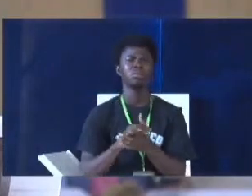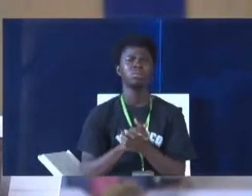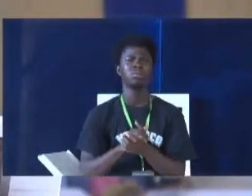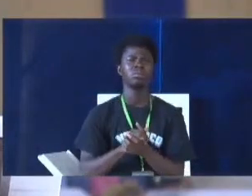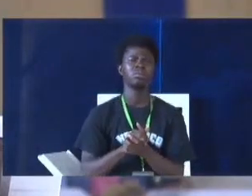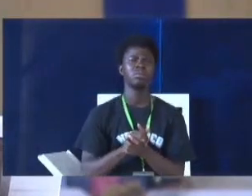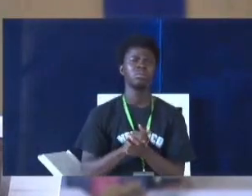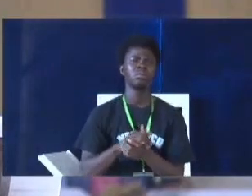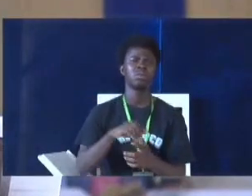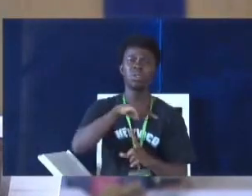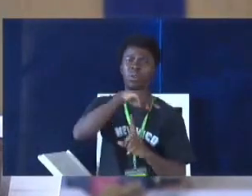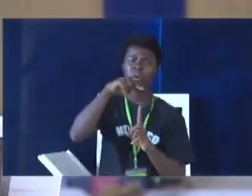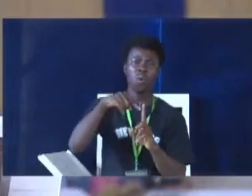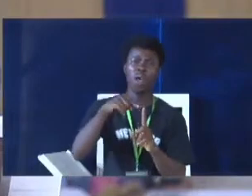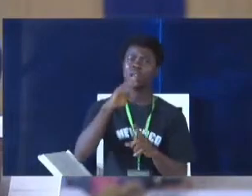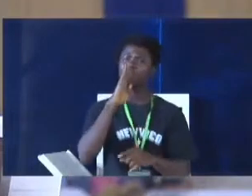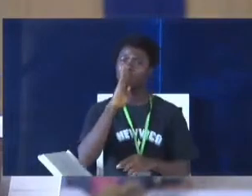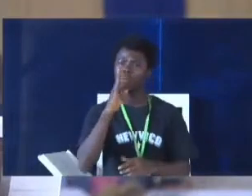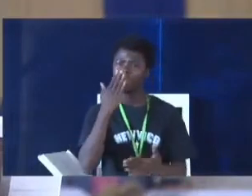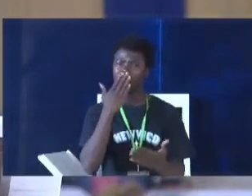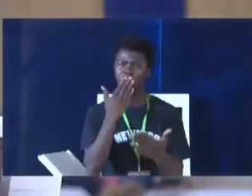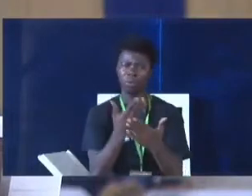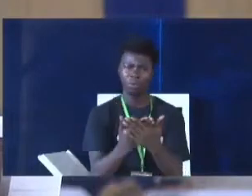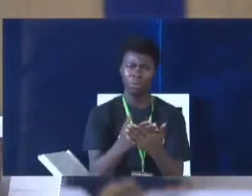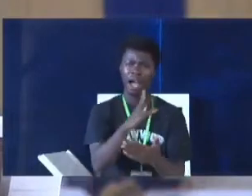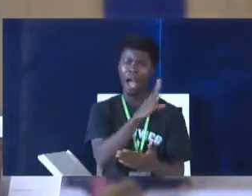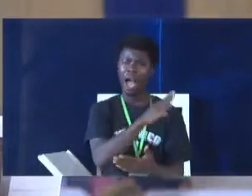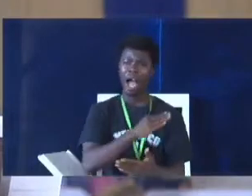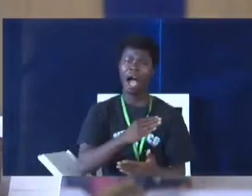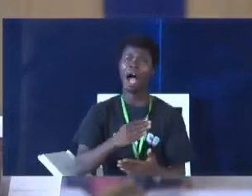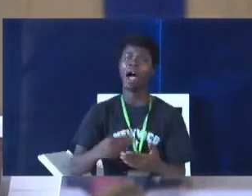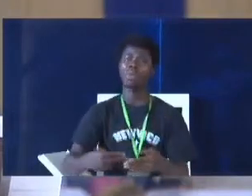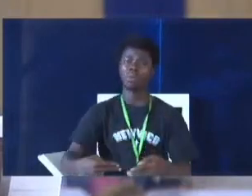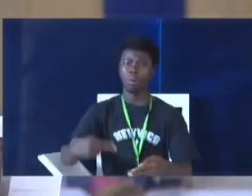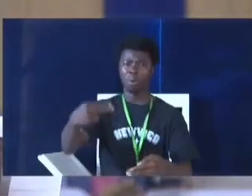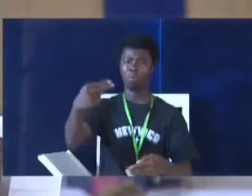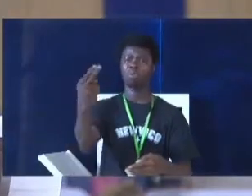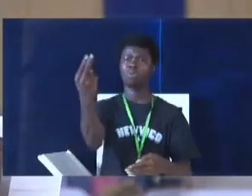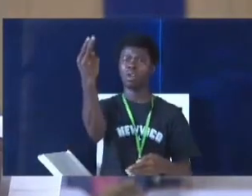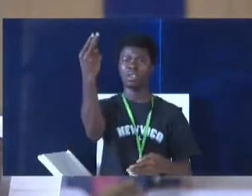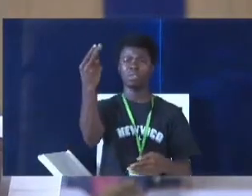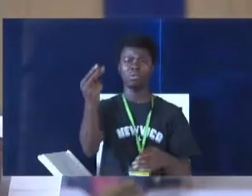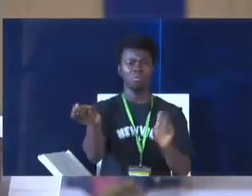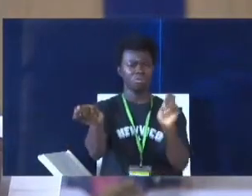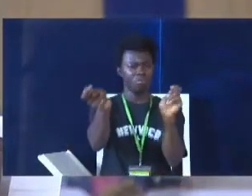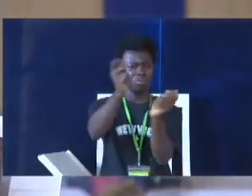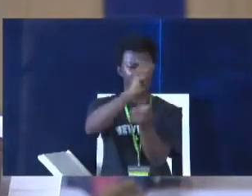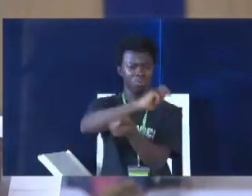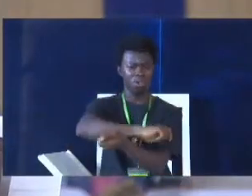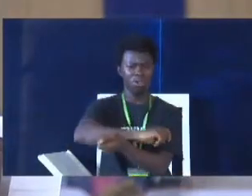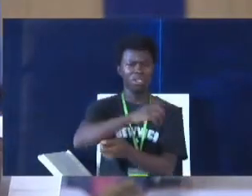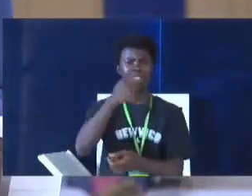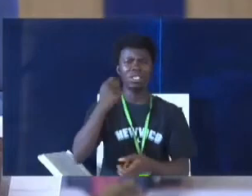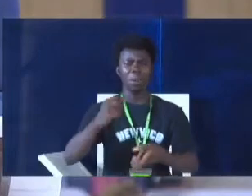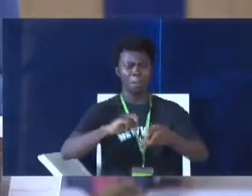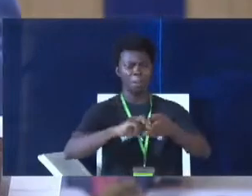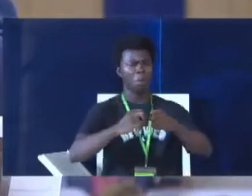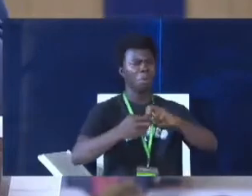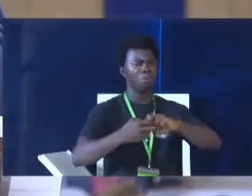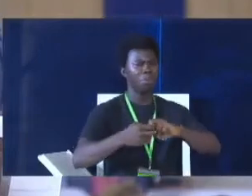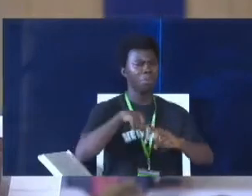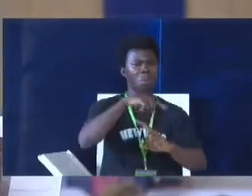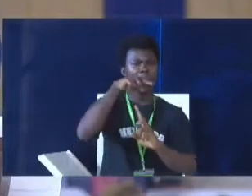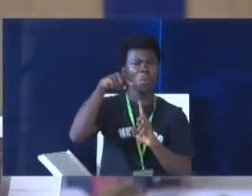when being good and upright turned a problem.